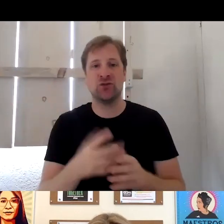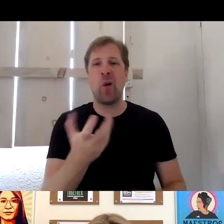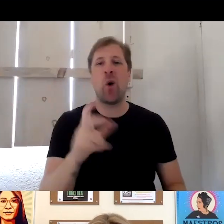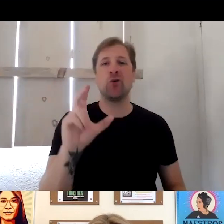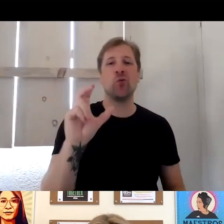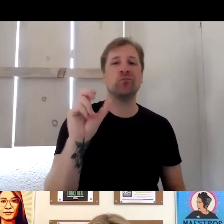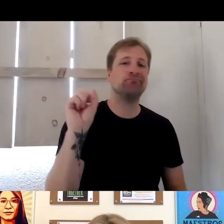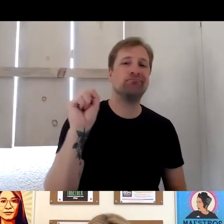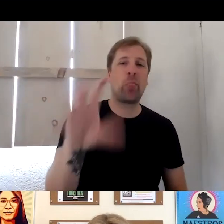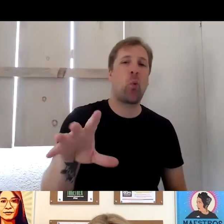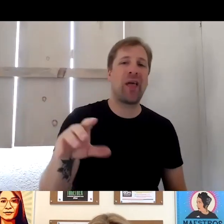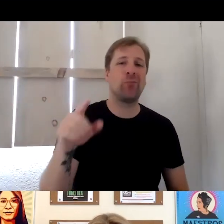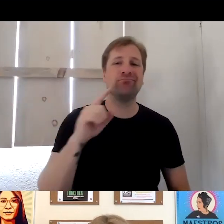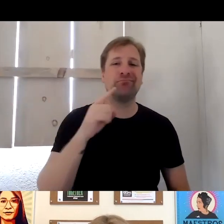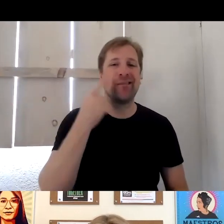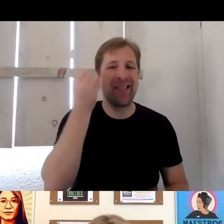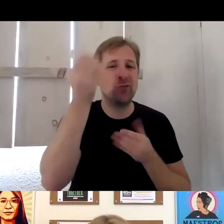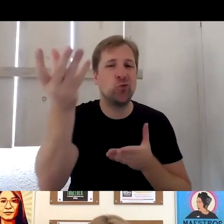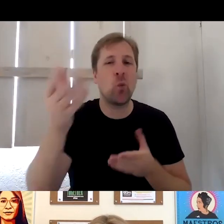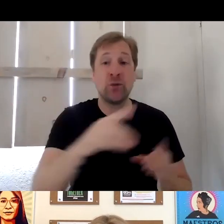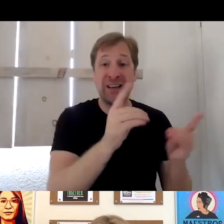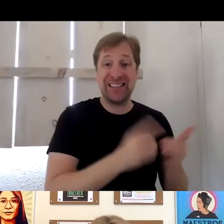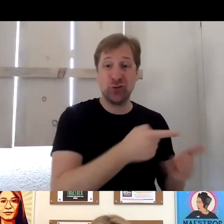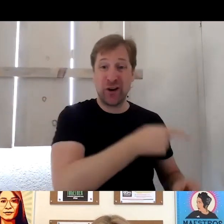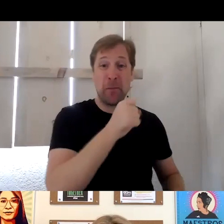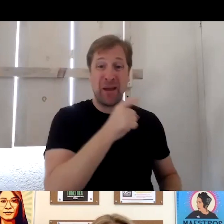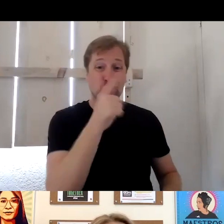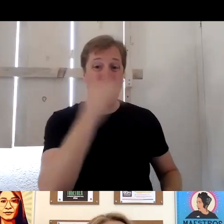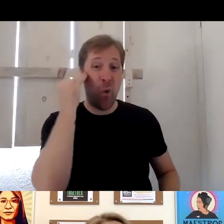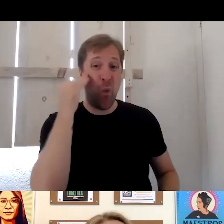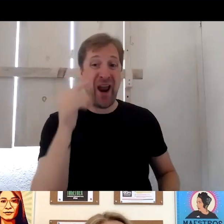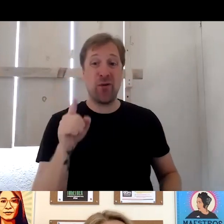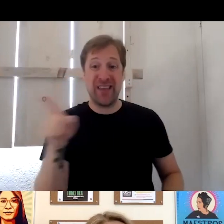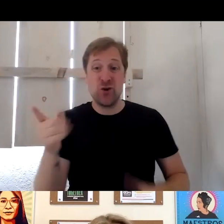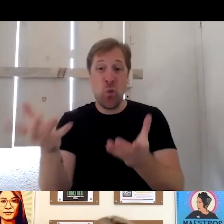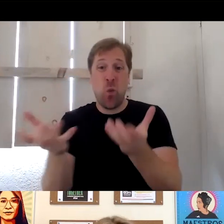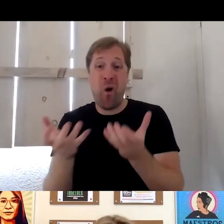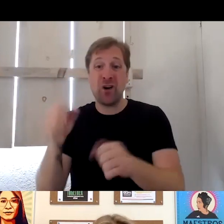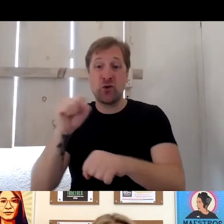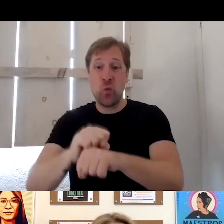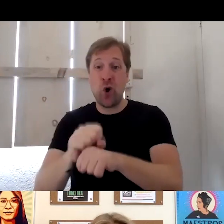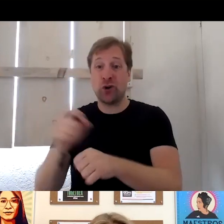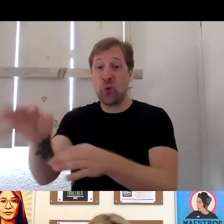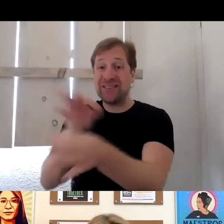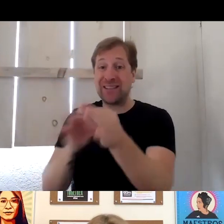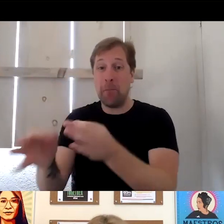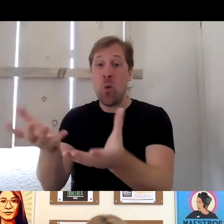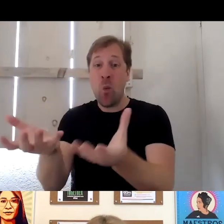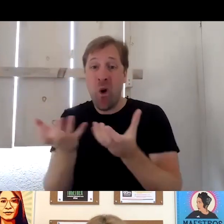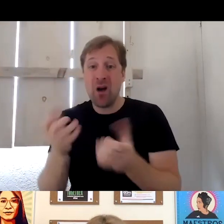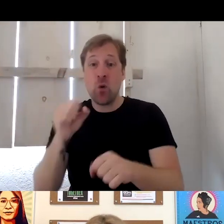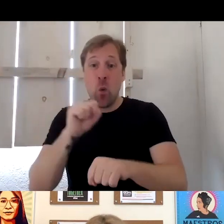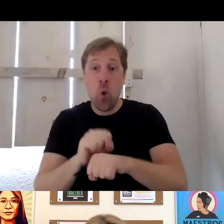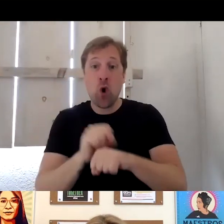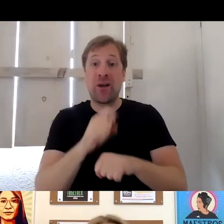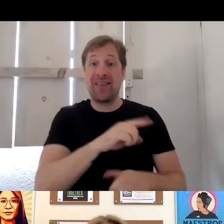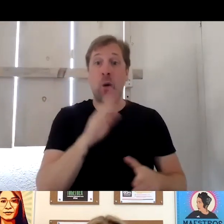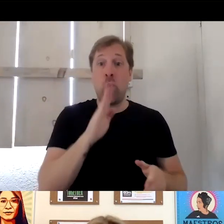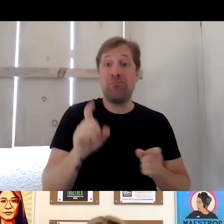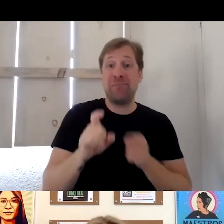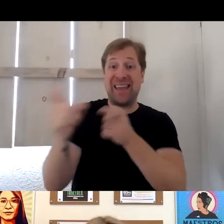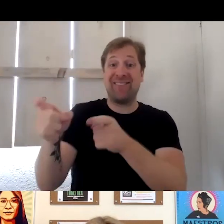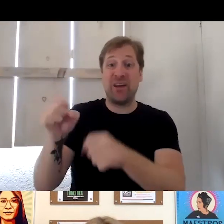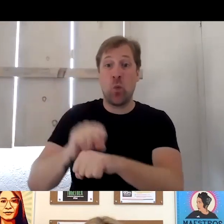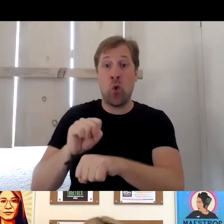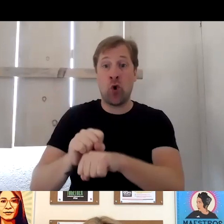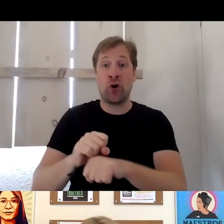make sure that the district knows how much you really want to work, because the ones that want to work are going to be given work, and then